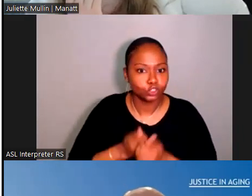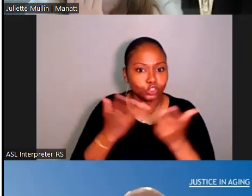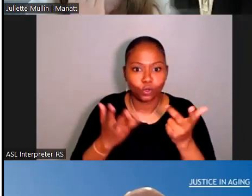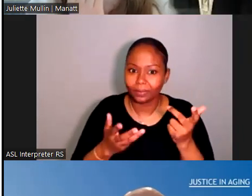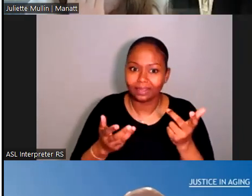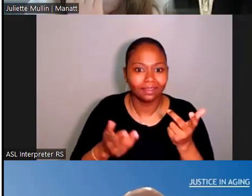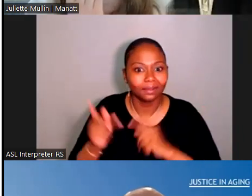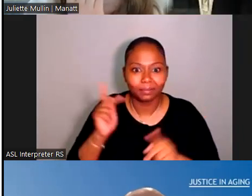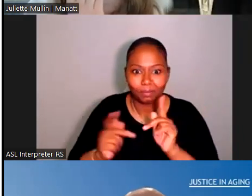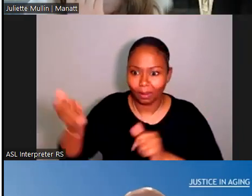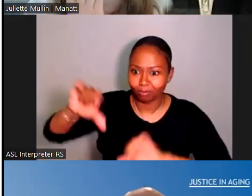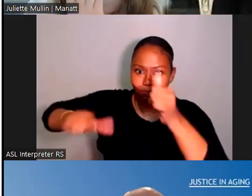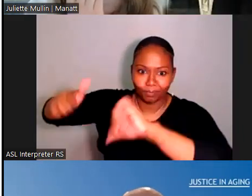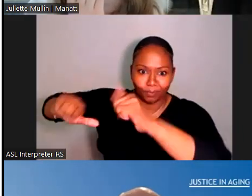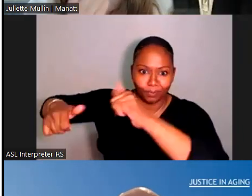away.